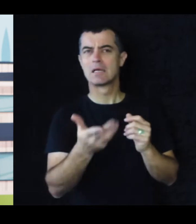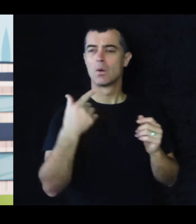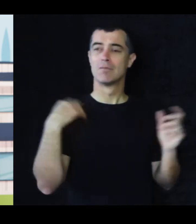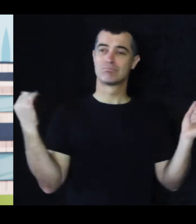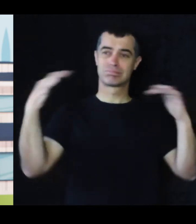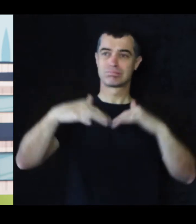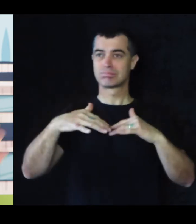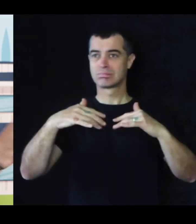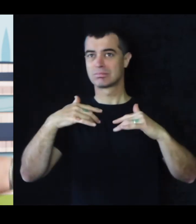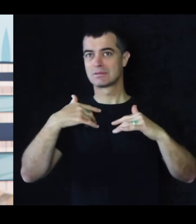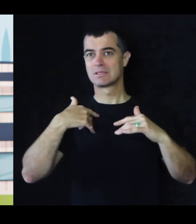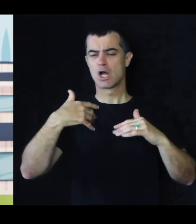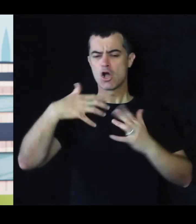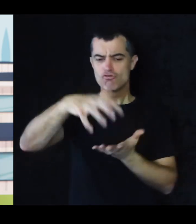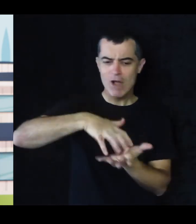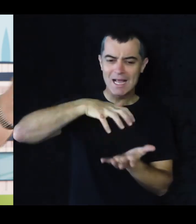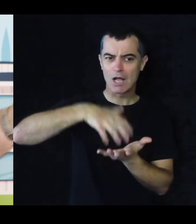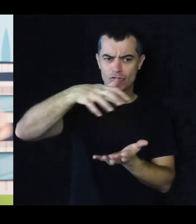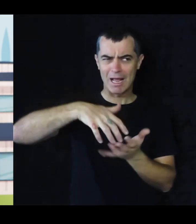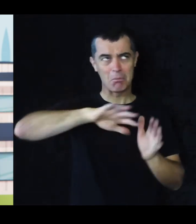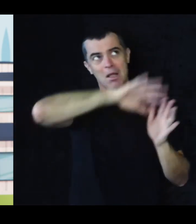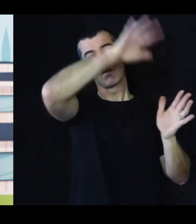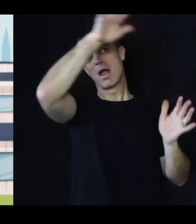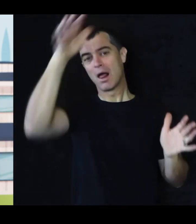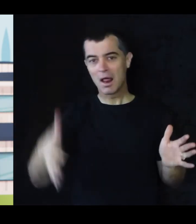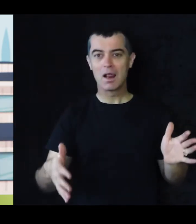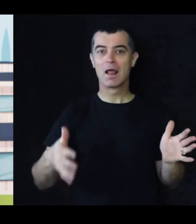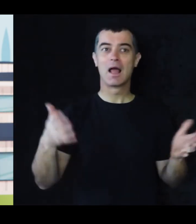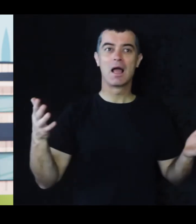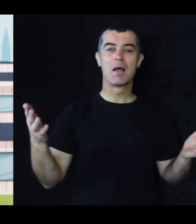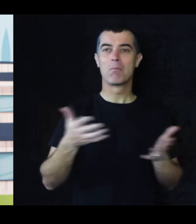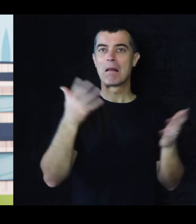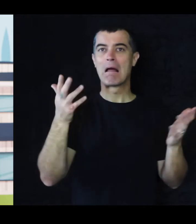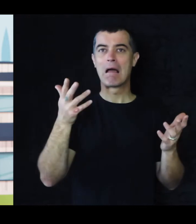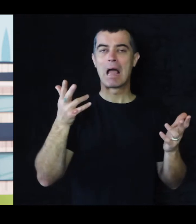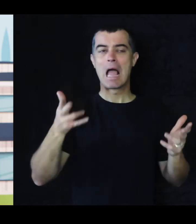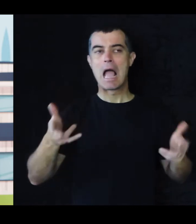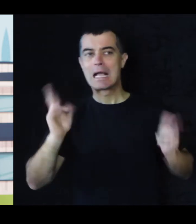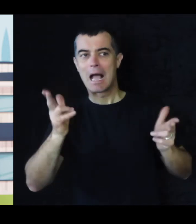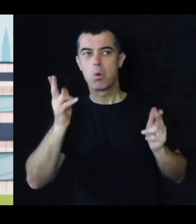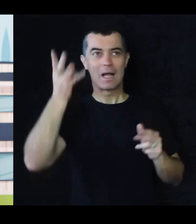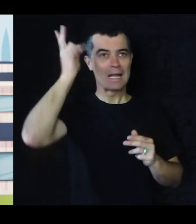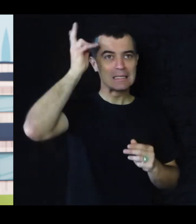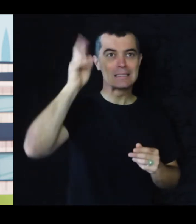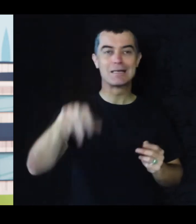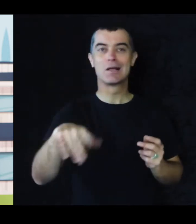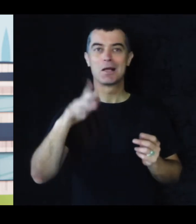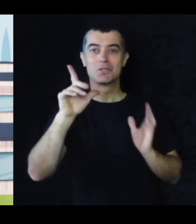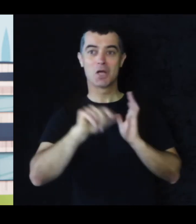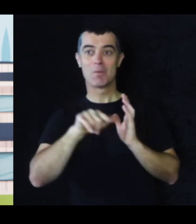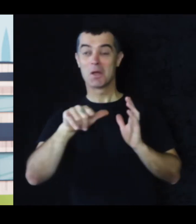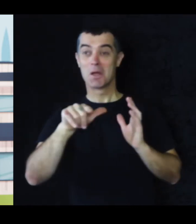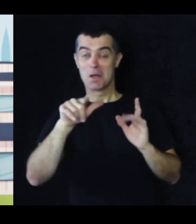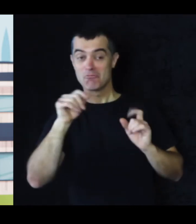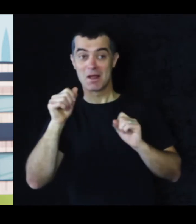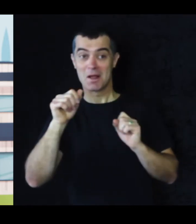day when it had been cut. We'd all get our rakes and rake it all into a big pile. They were playing cowboys and Indians, and by the time